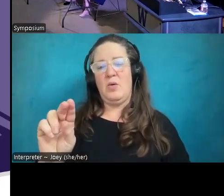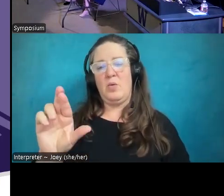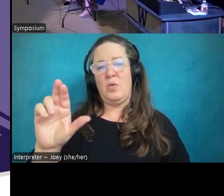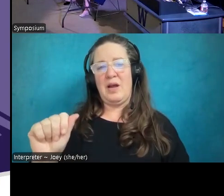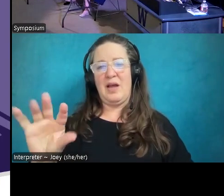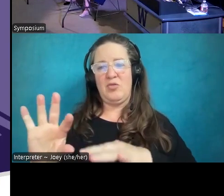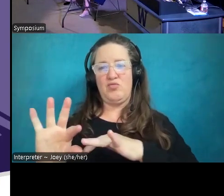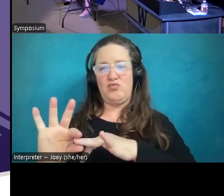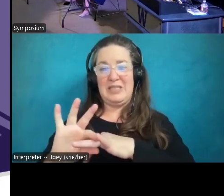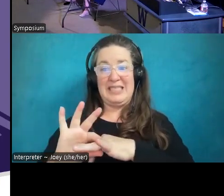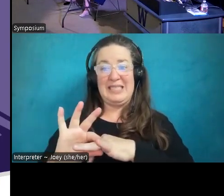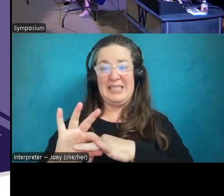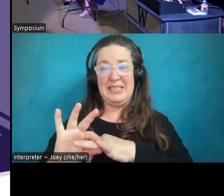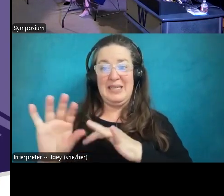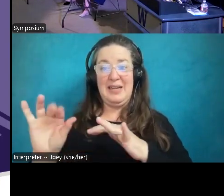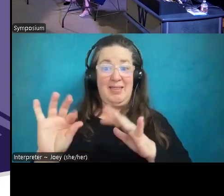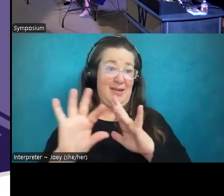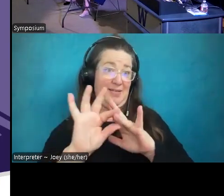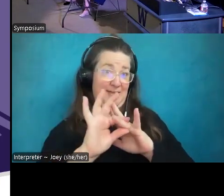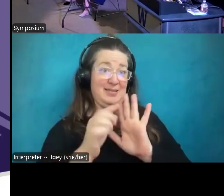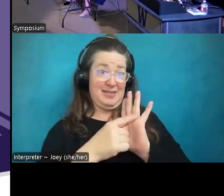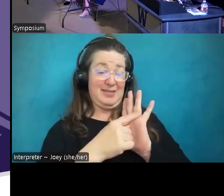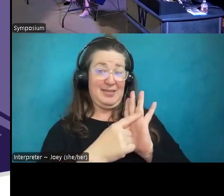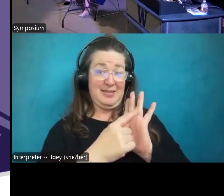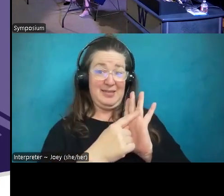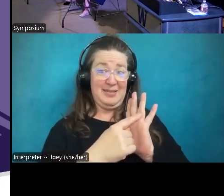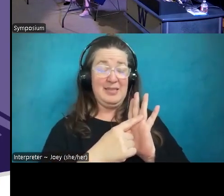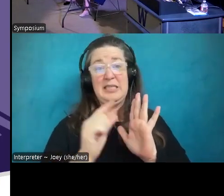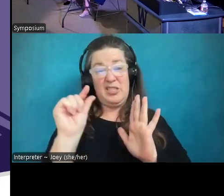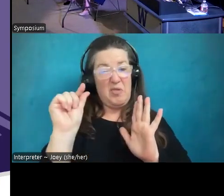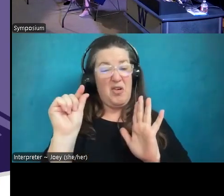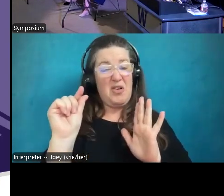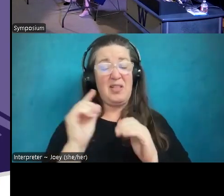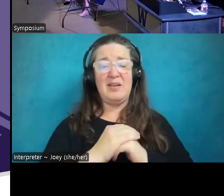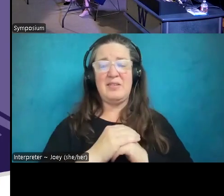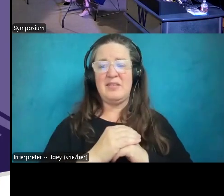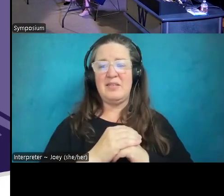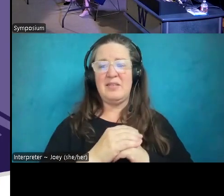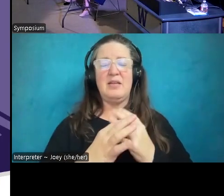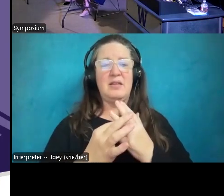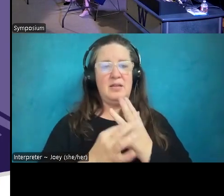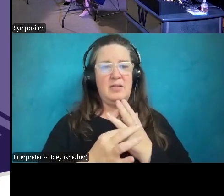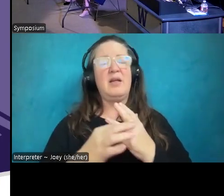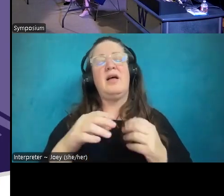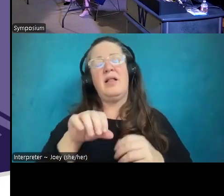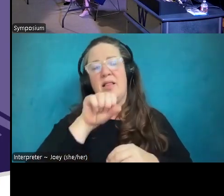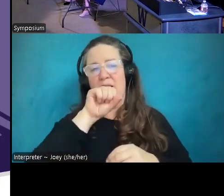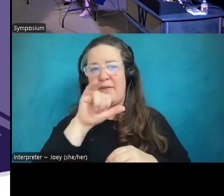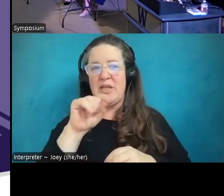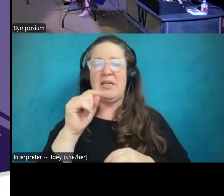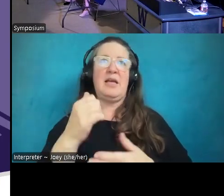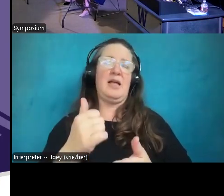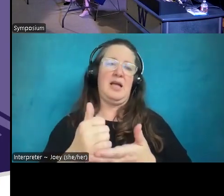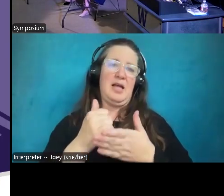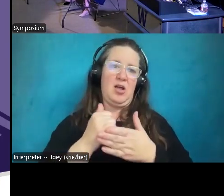it's a ring like this. It's pretty small. They really love it because it helps them track sleep, and you